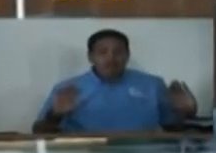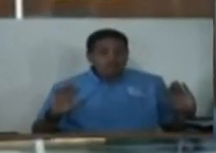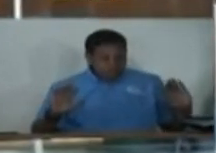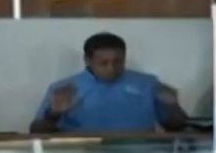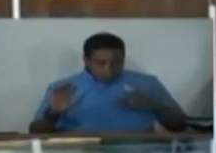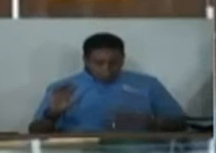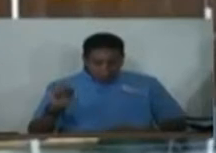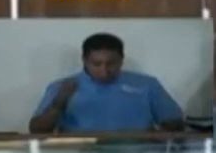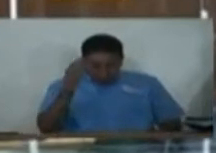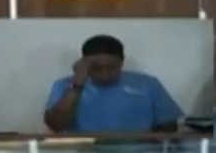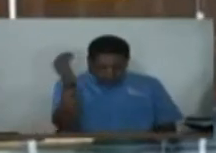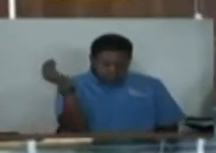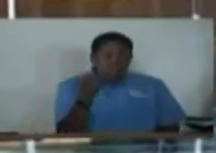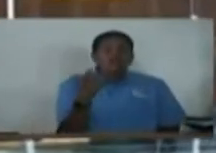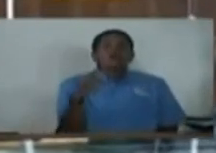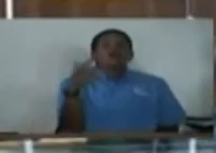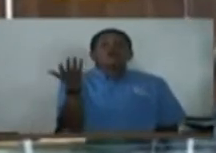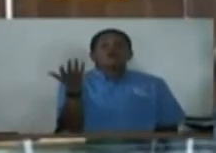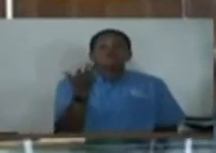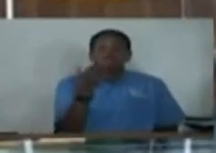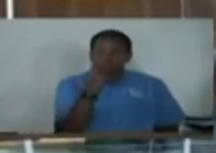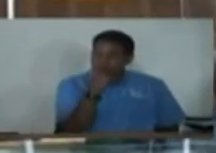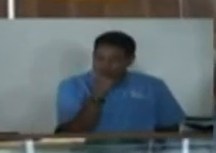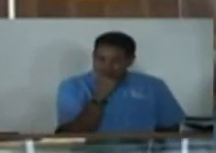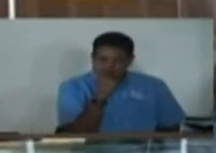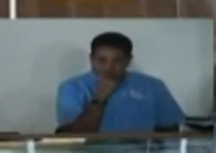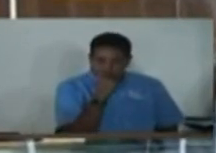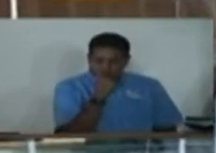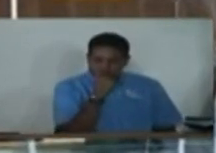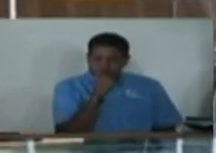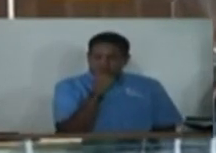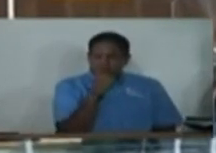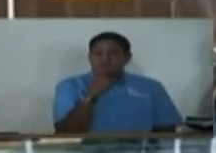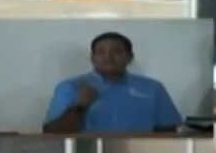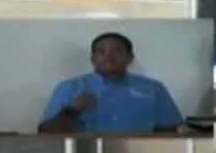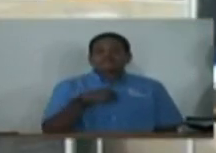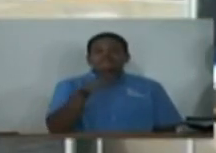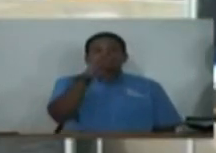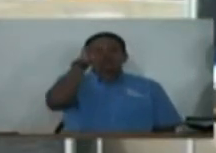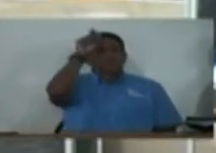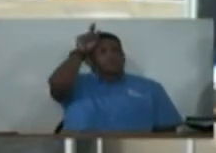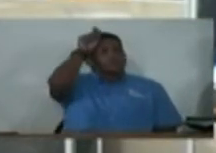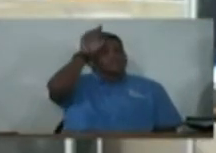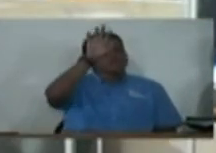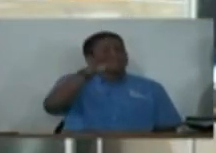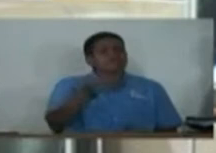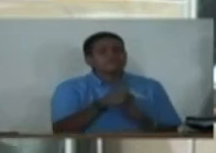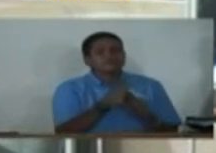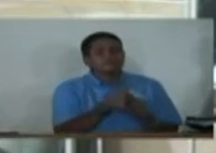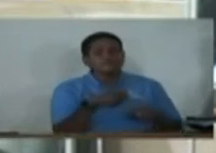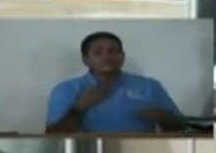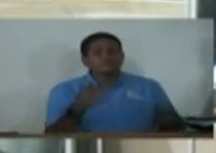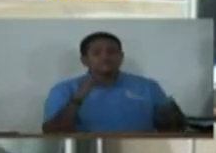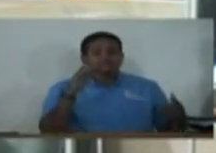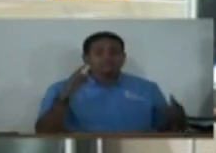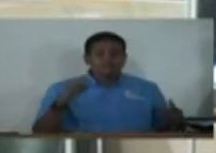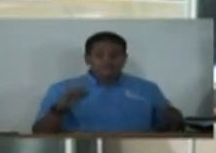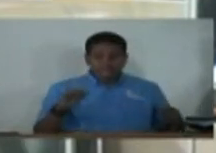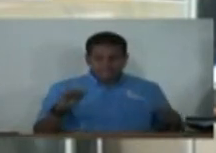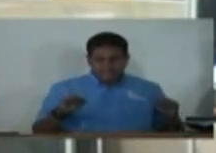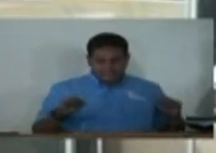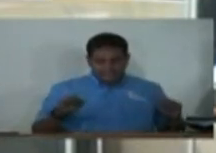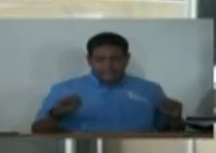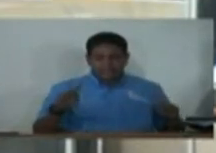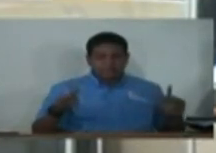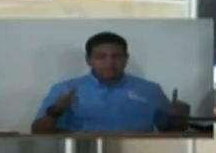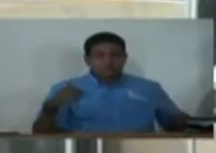just to say, Madam Speaker, that we understand the hesitancy that people may